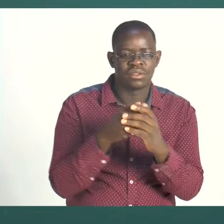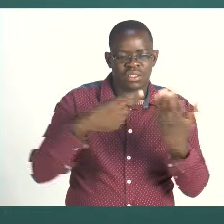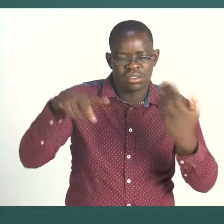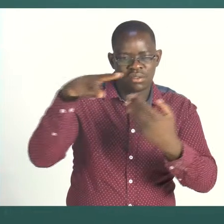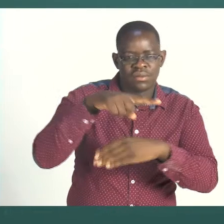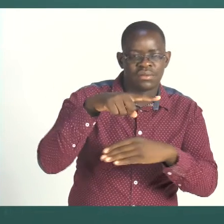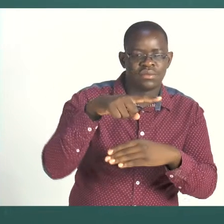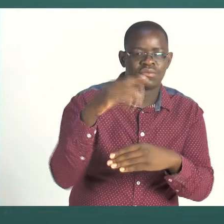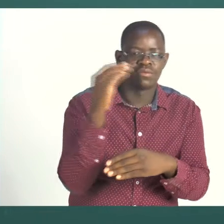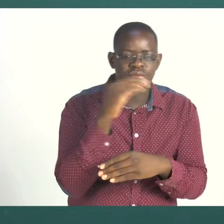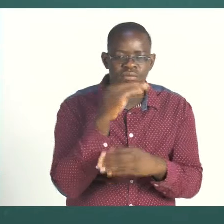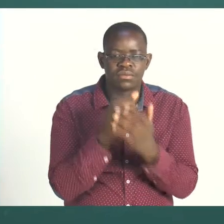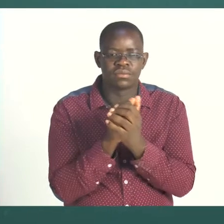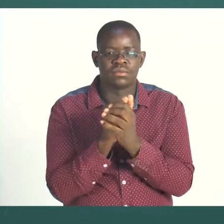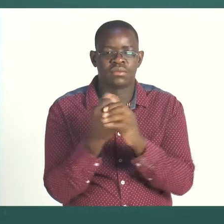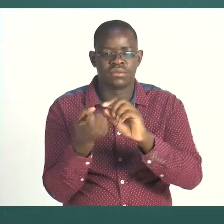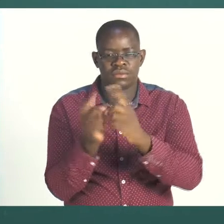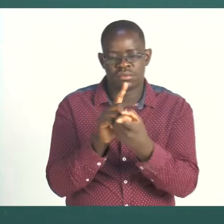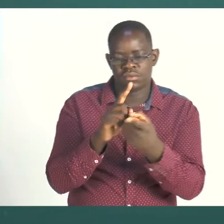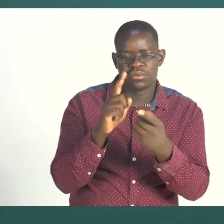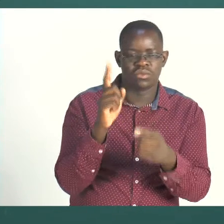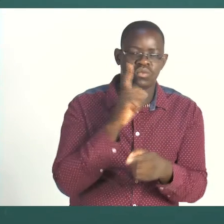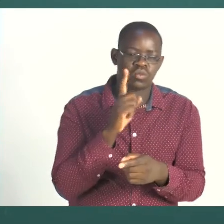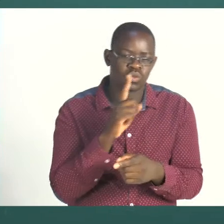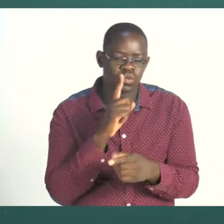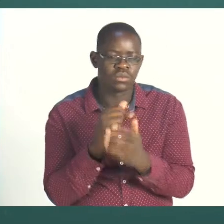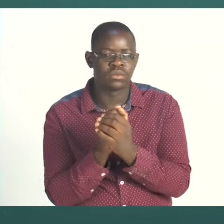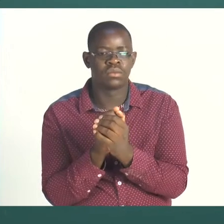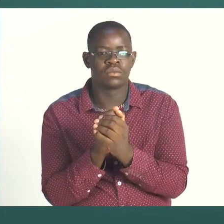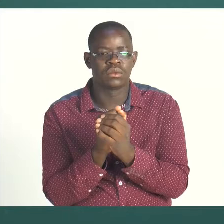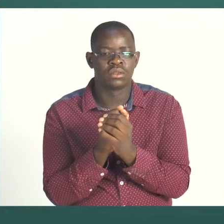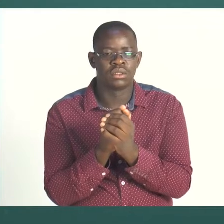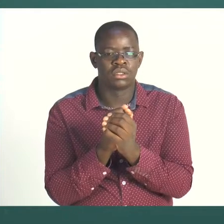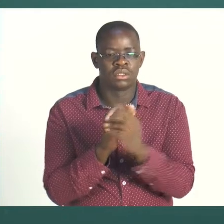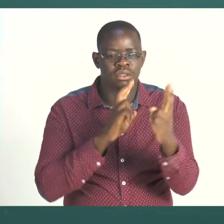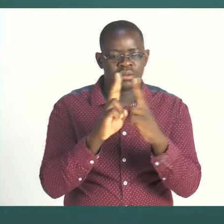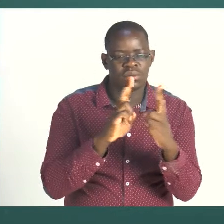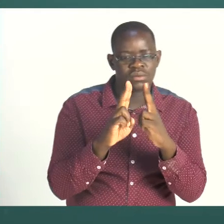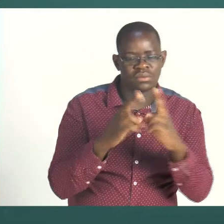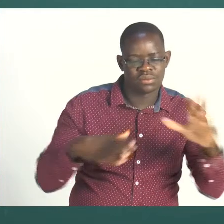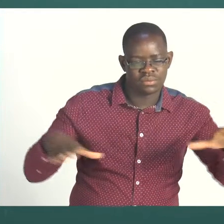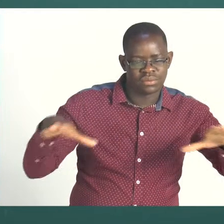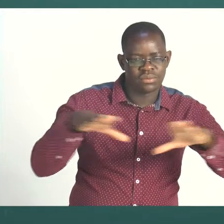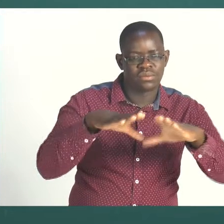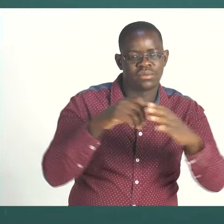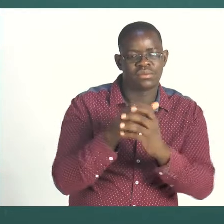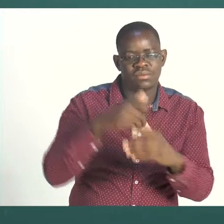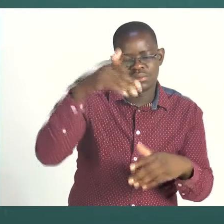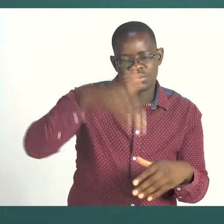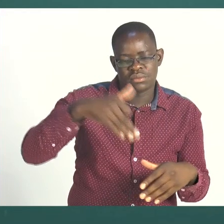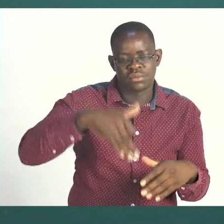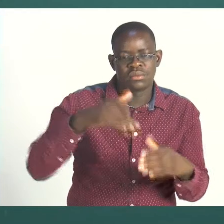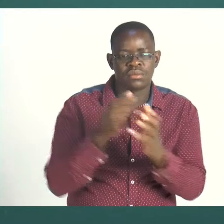extensive pasture and range management, describe the vegetation of common grazing lands in